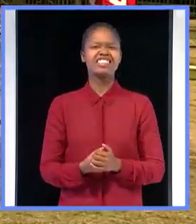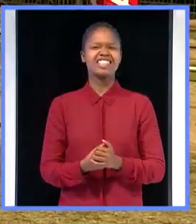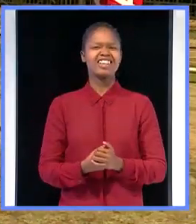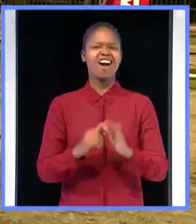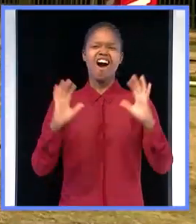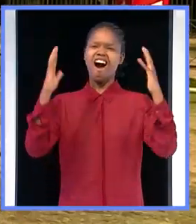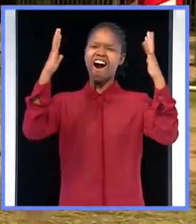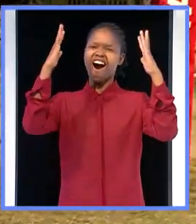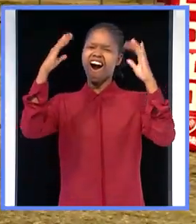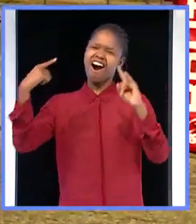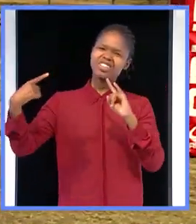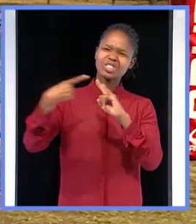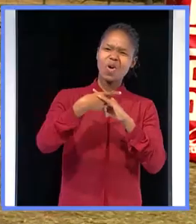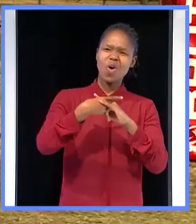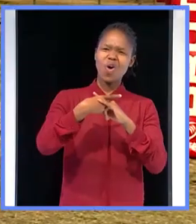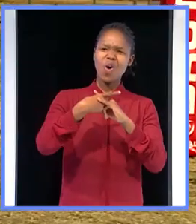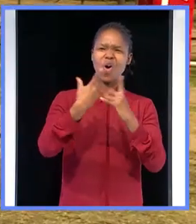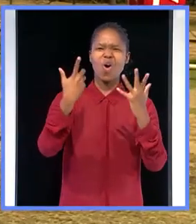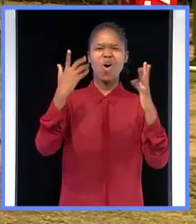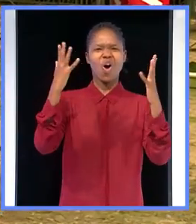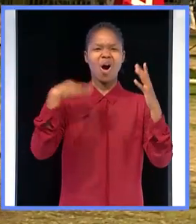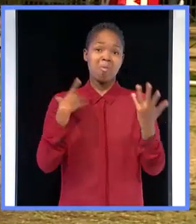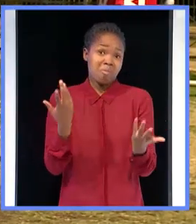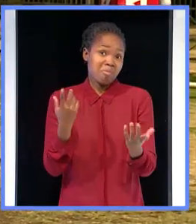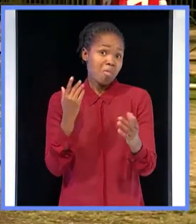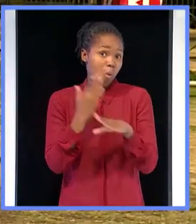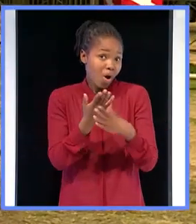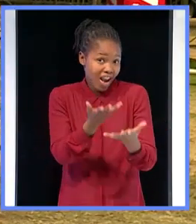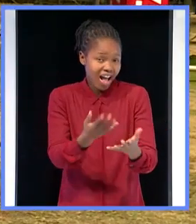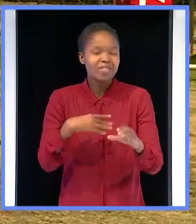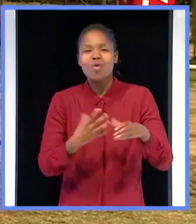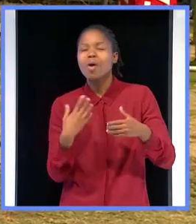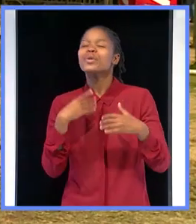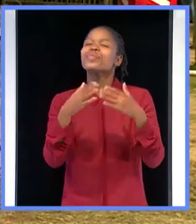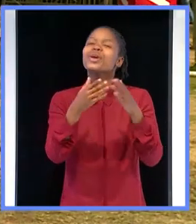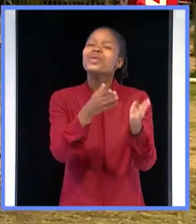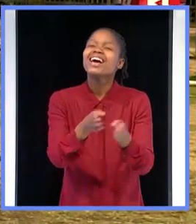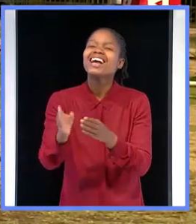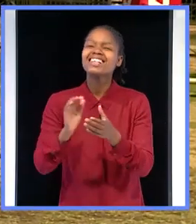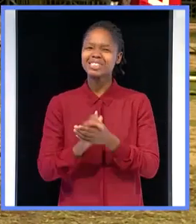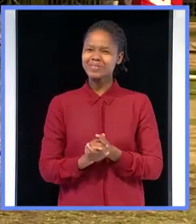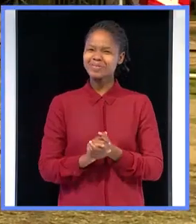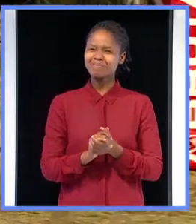And Tipsy scores himself. That is how I guess it works with rugby. But anyway.